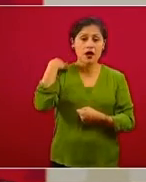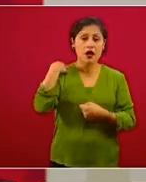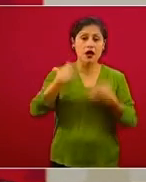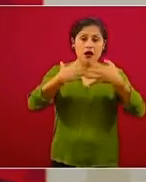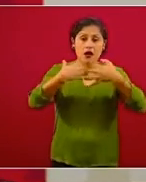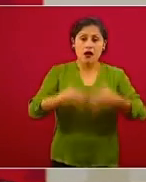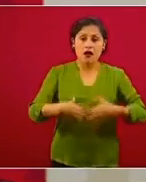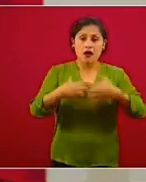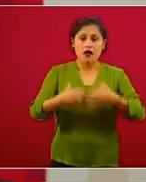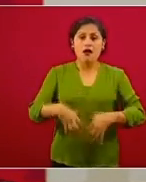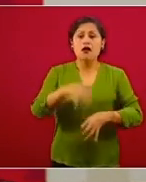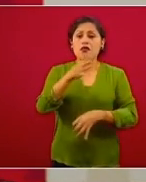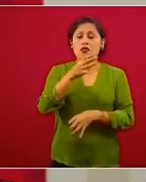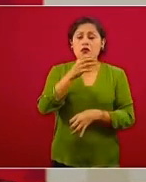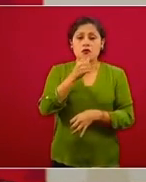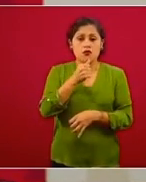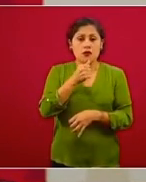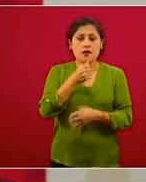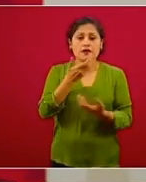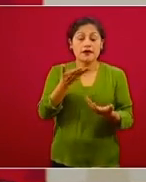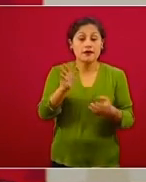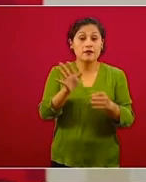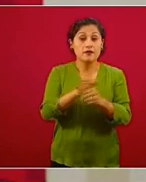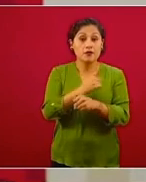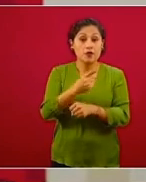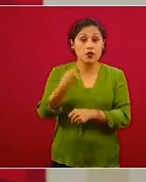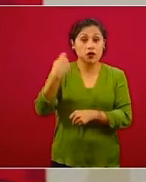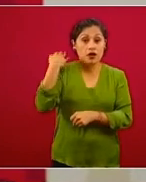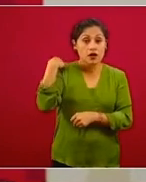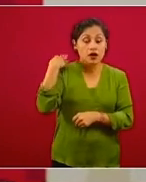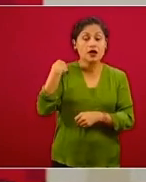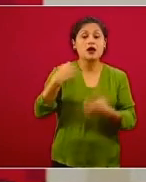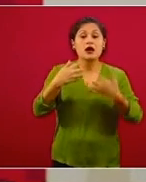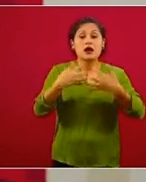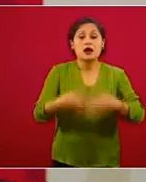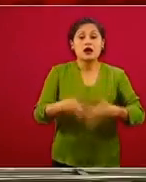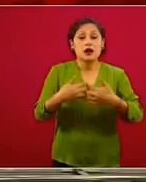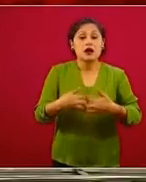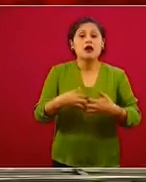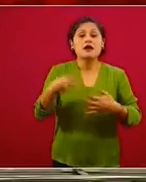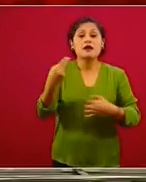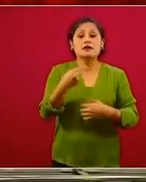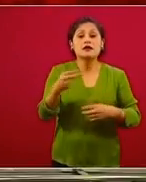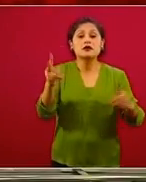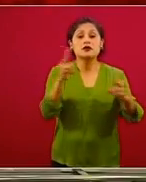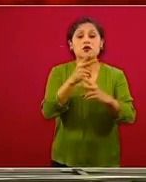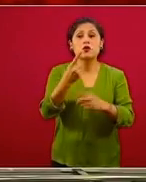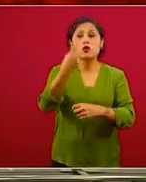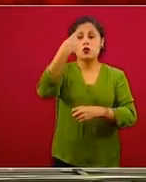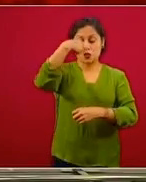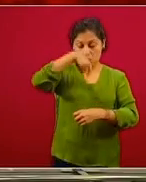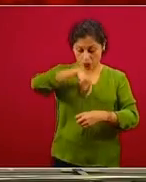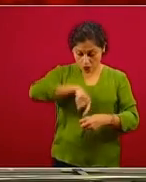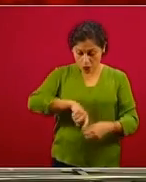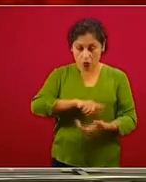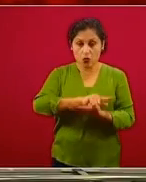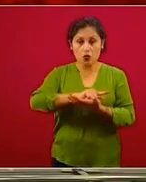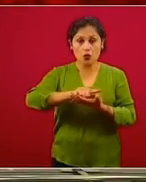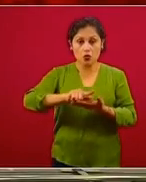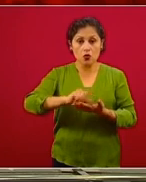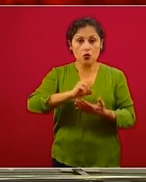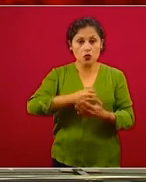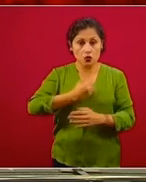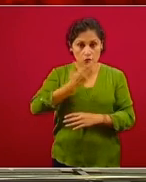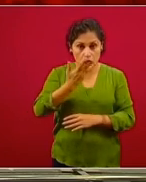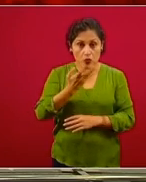which is to oxygenate blood, and this makes people not able to breathe. So when this happens